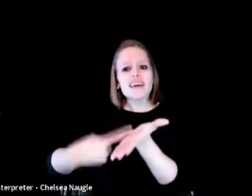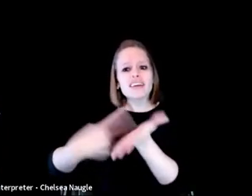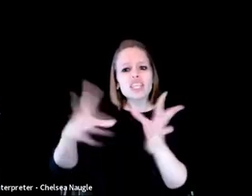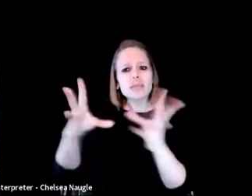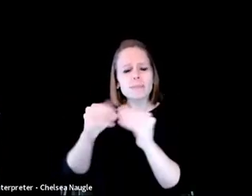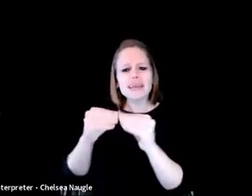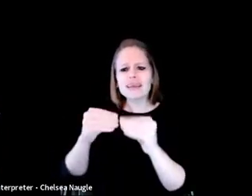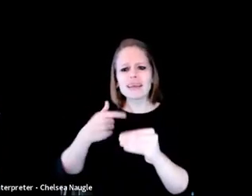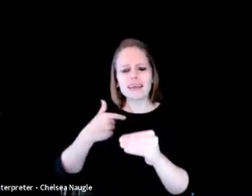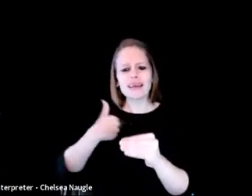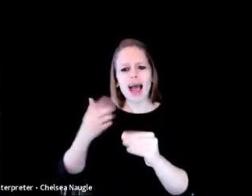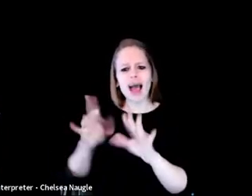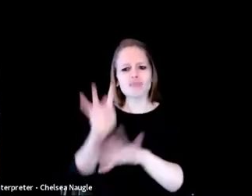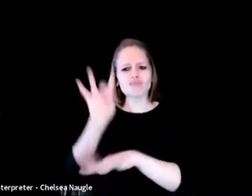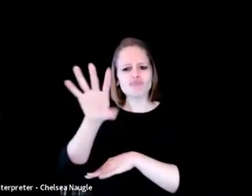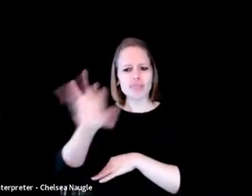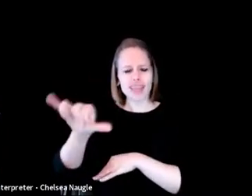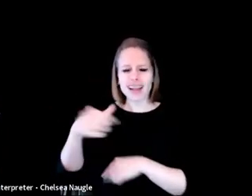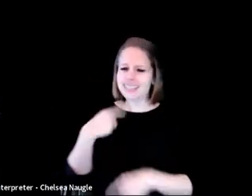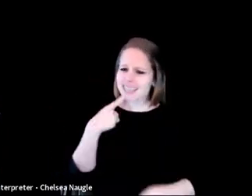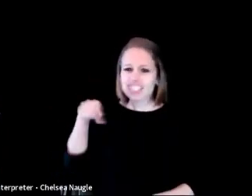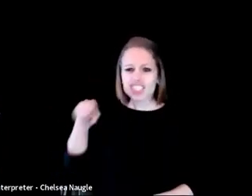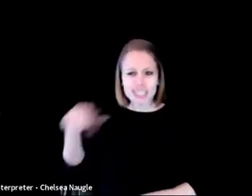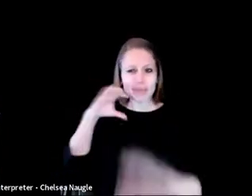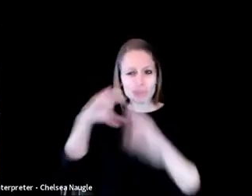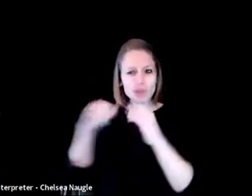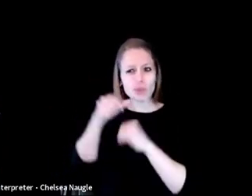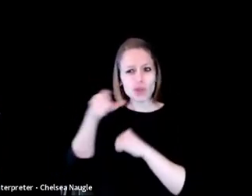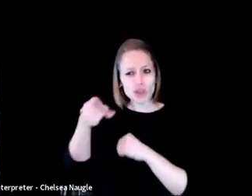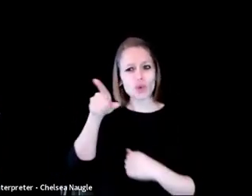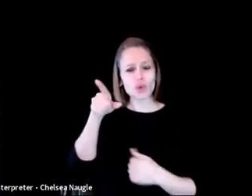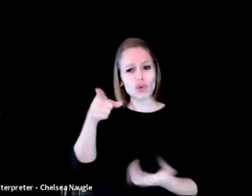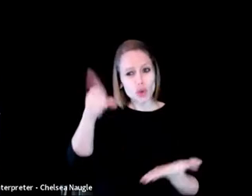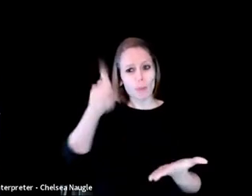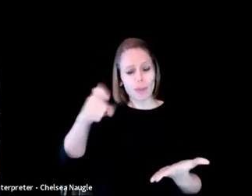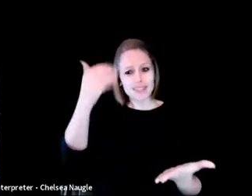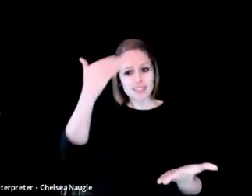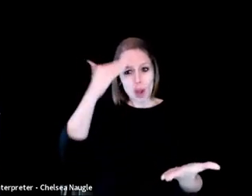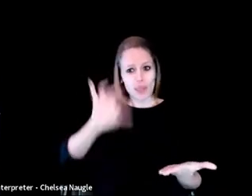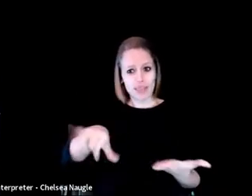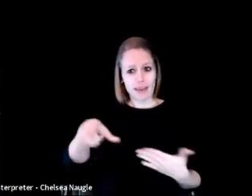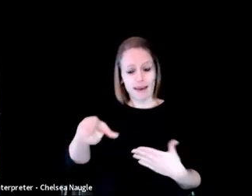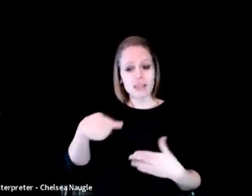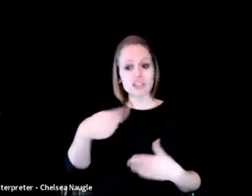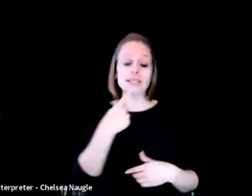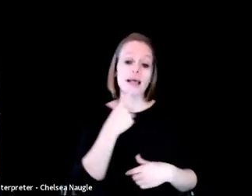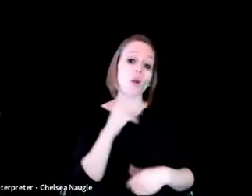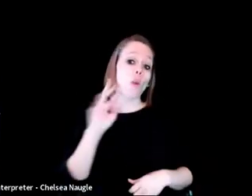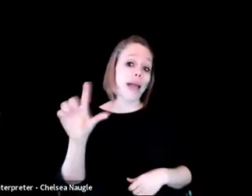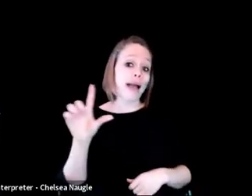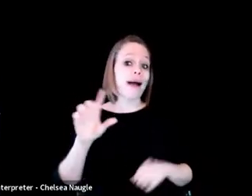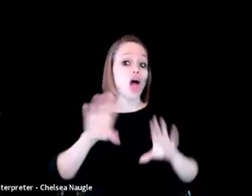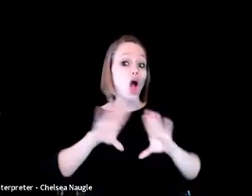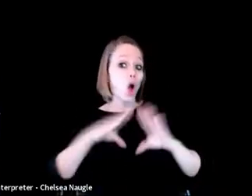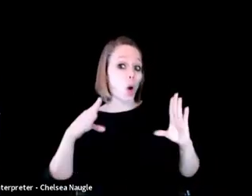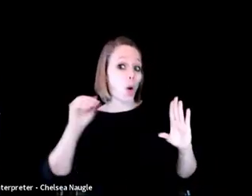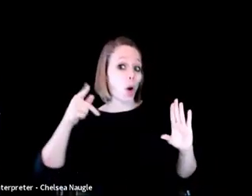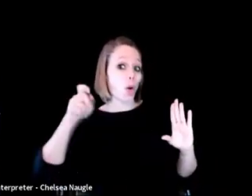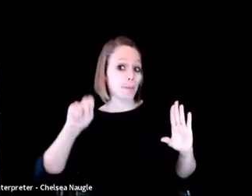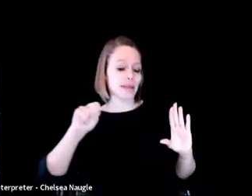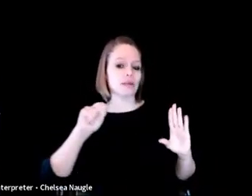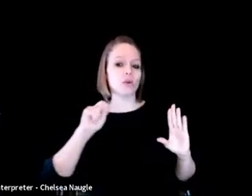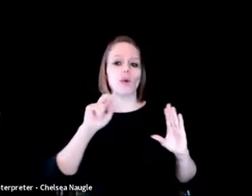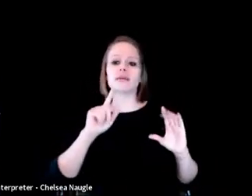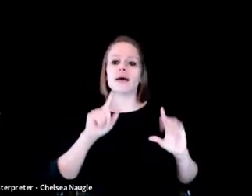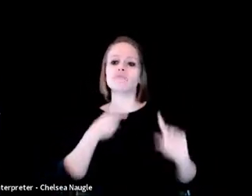She communicated to you. You need to acknowledge that. And they said, well, open's one of her target words this week. So that's the word. So they had